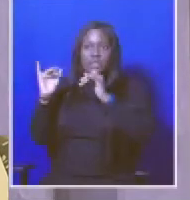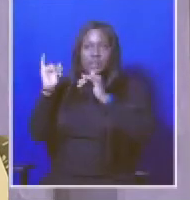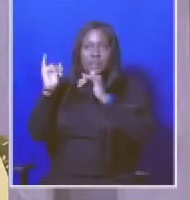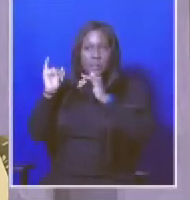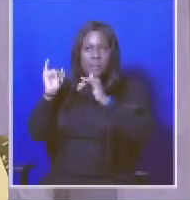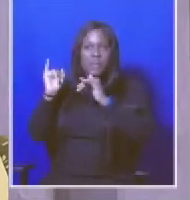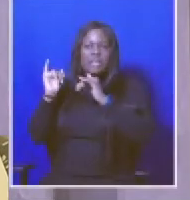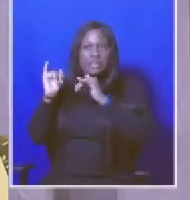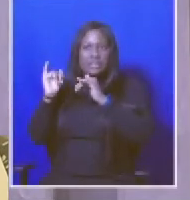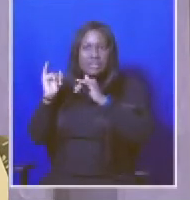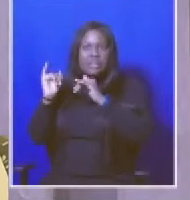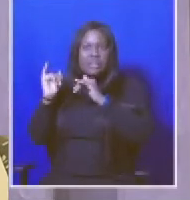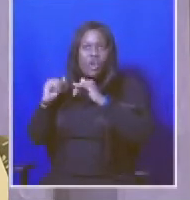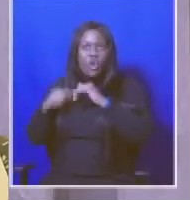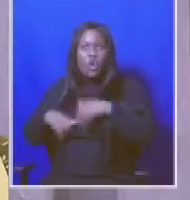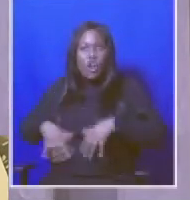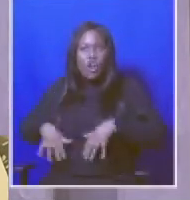crisis.